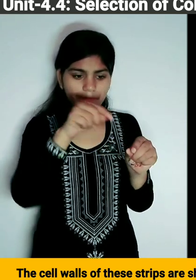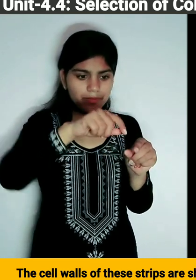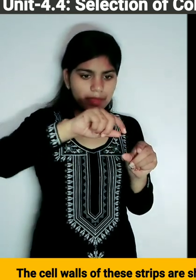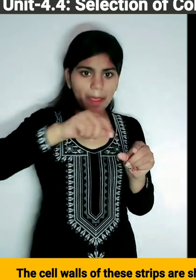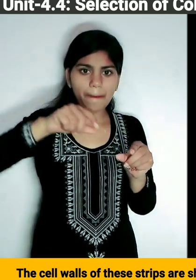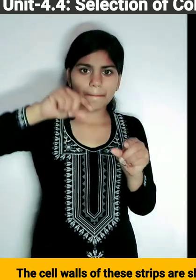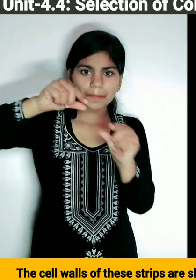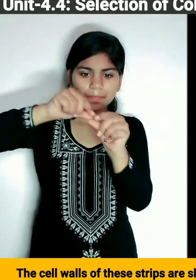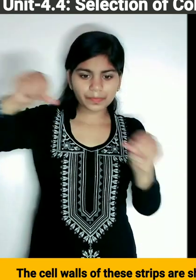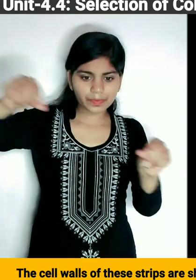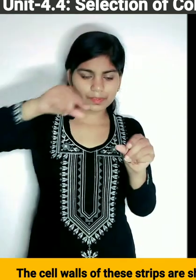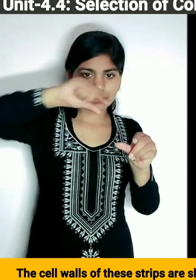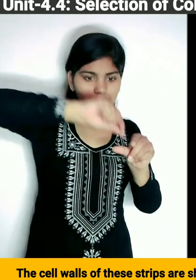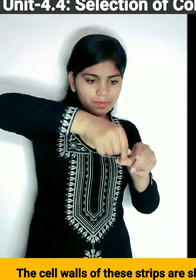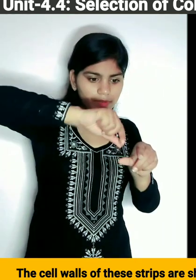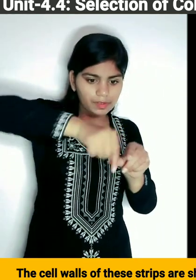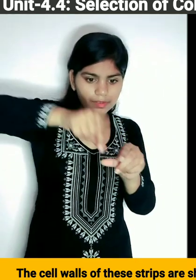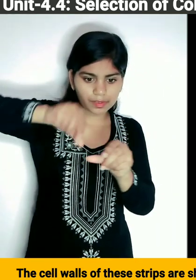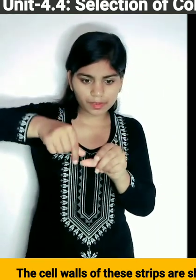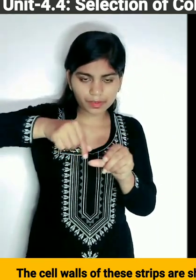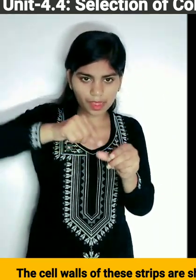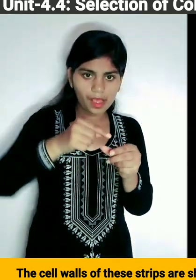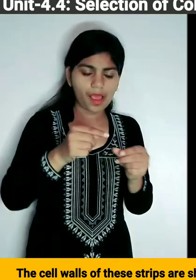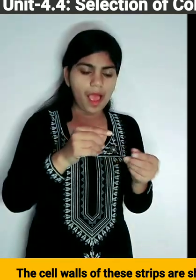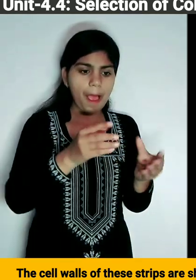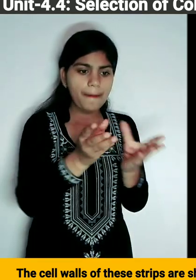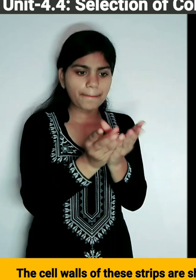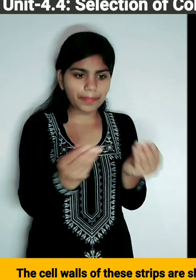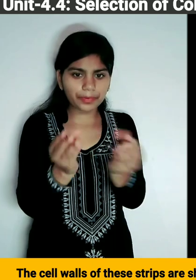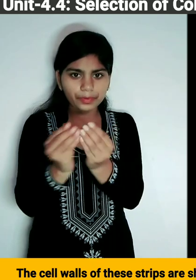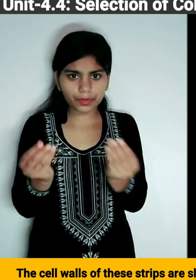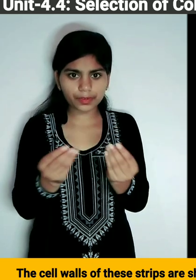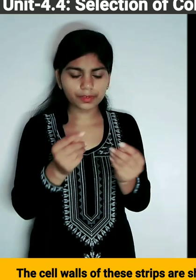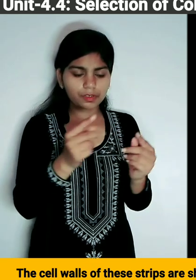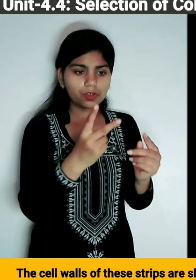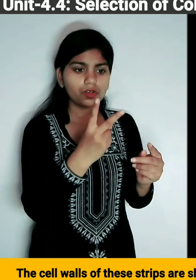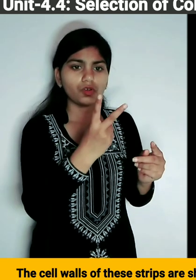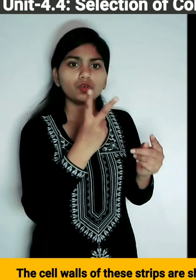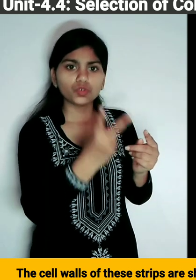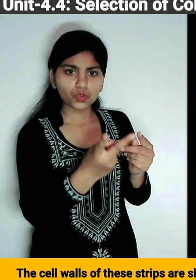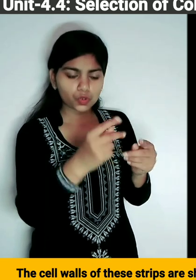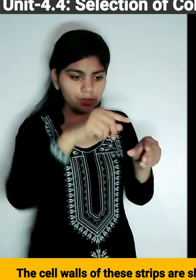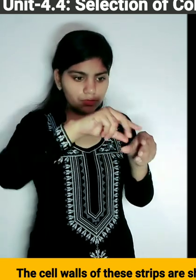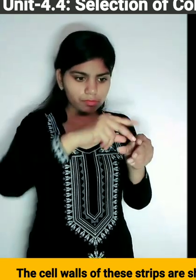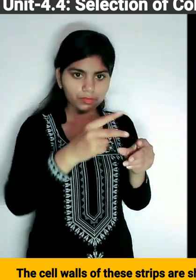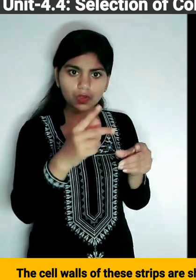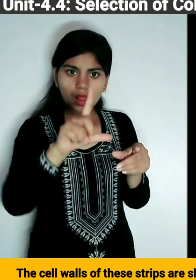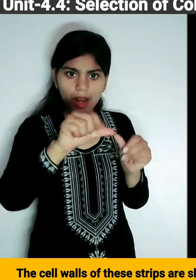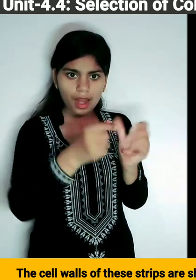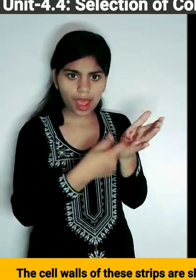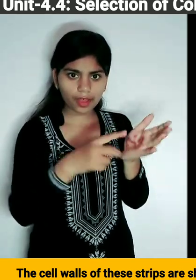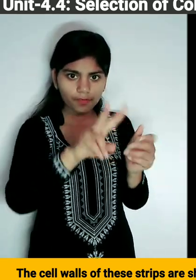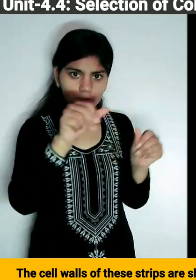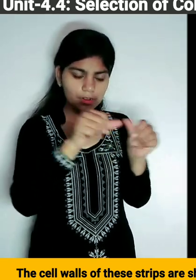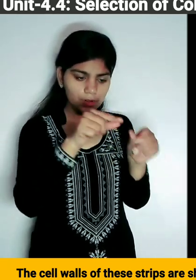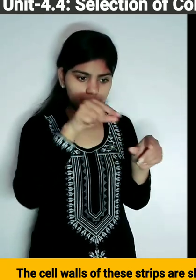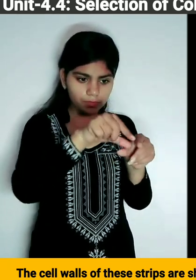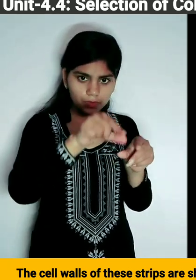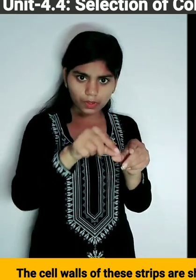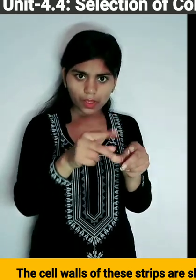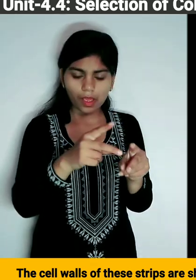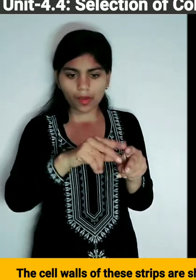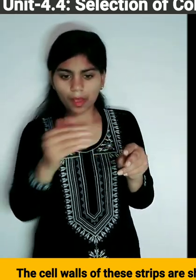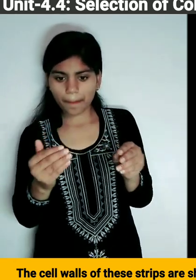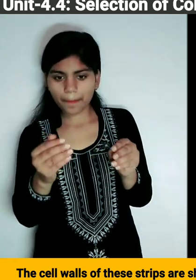adjacent larvae are destroyed by rotating the matchstick in the cells to